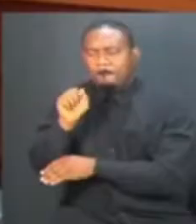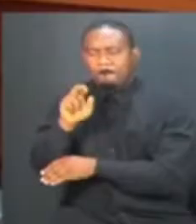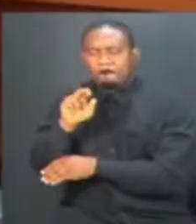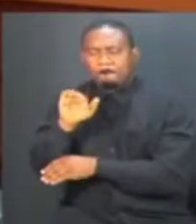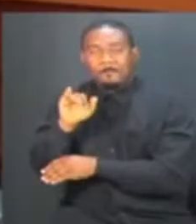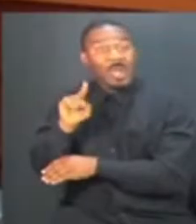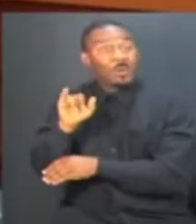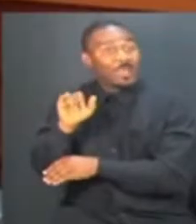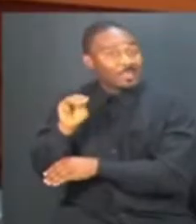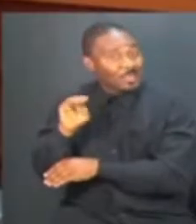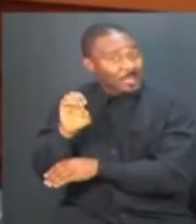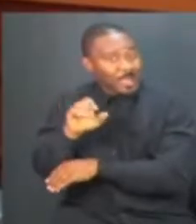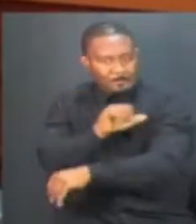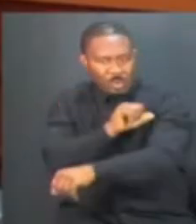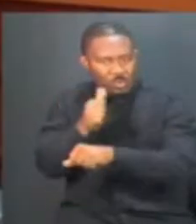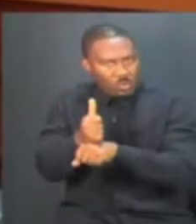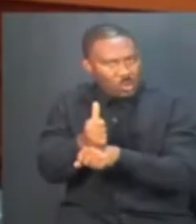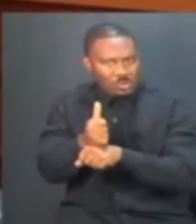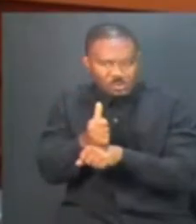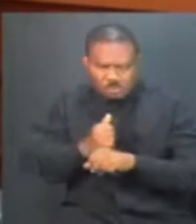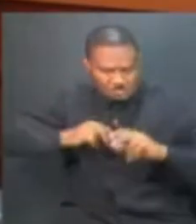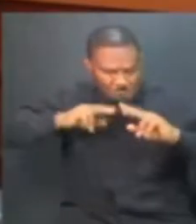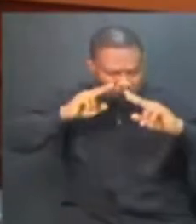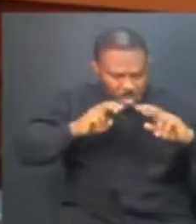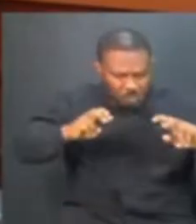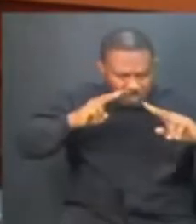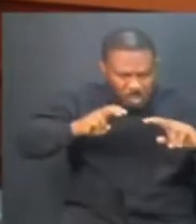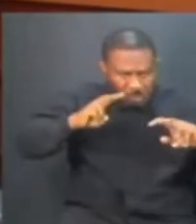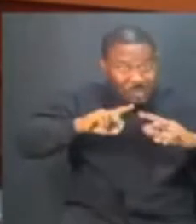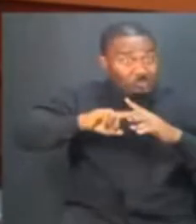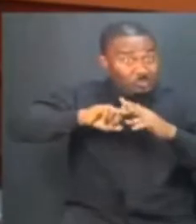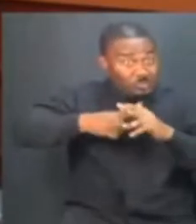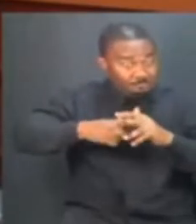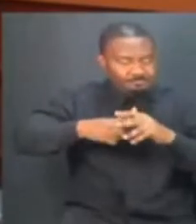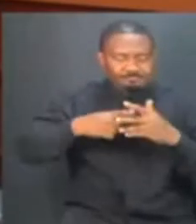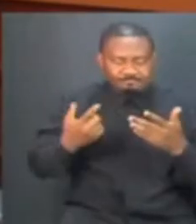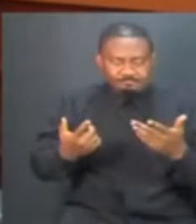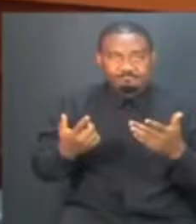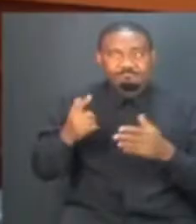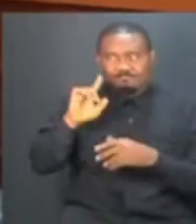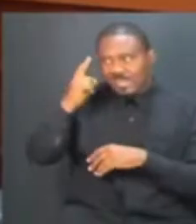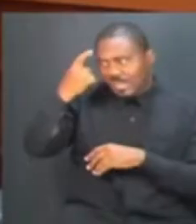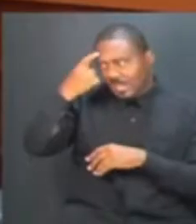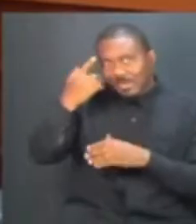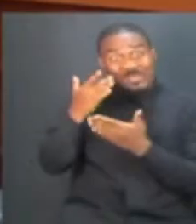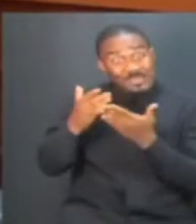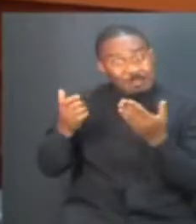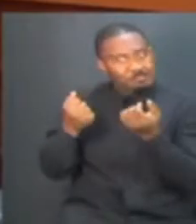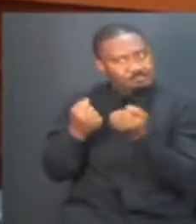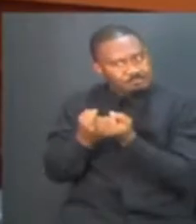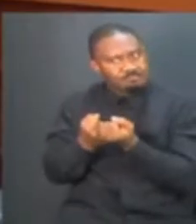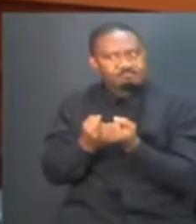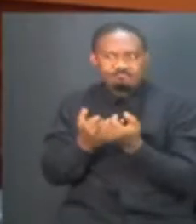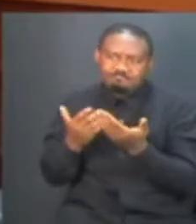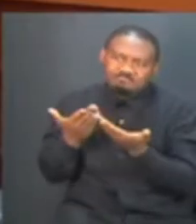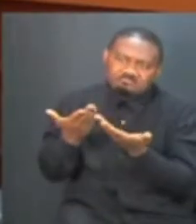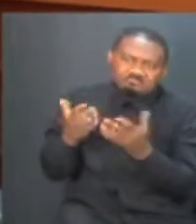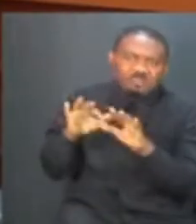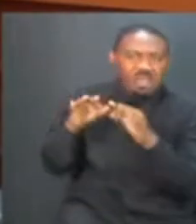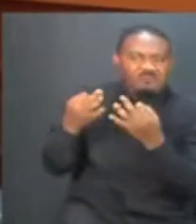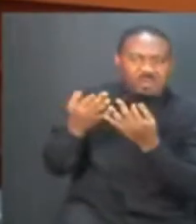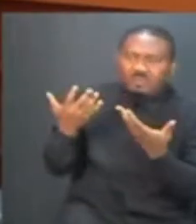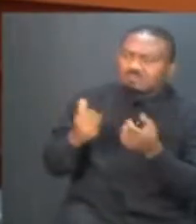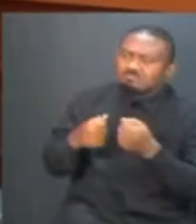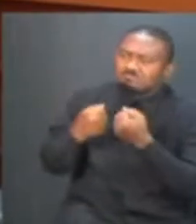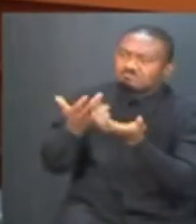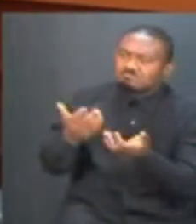investigation into the incident, while the government has given some support to the affected families,